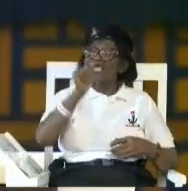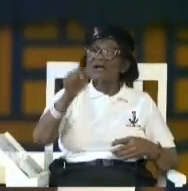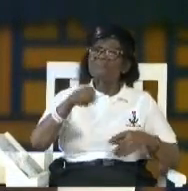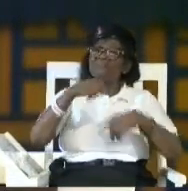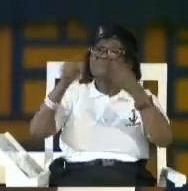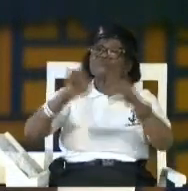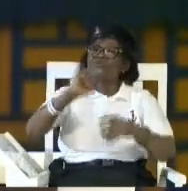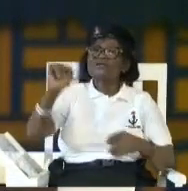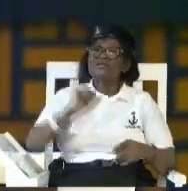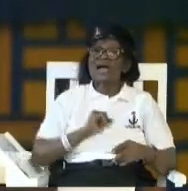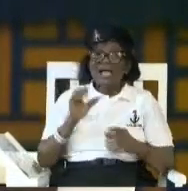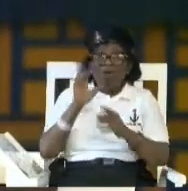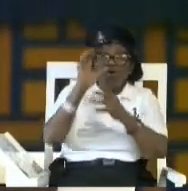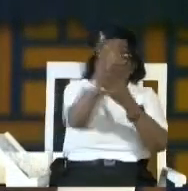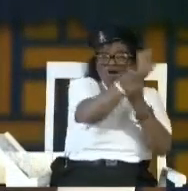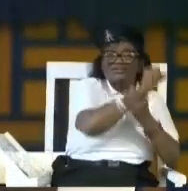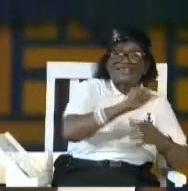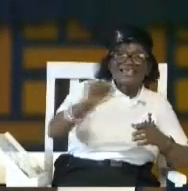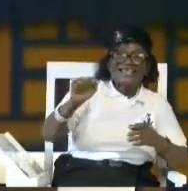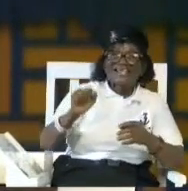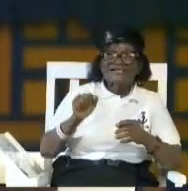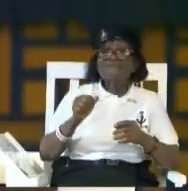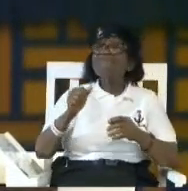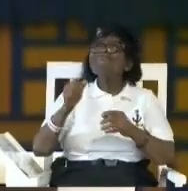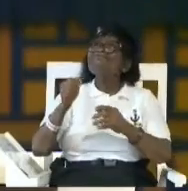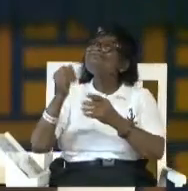I've caught a glimpse of heaven.